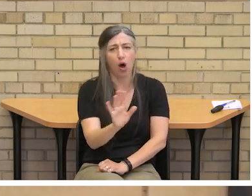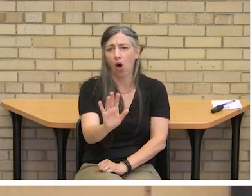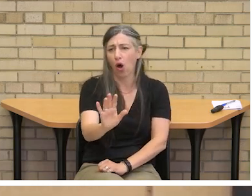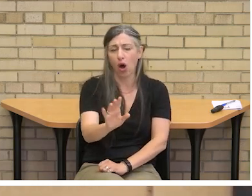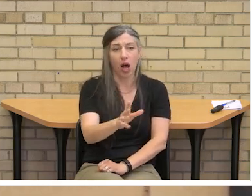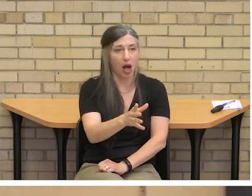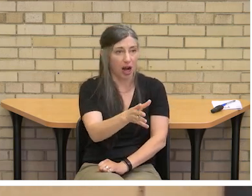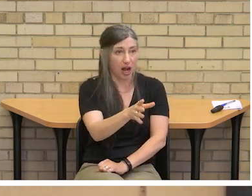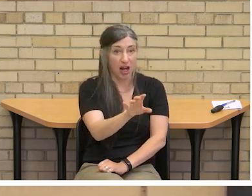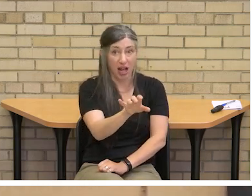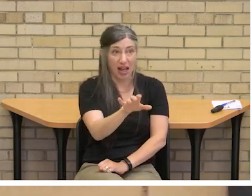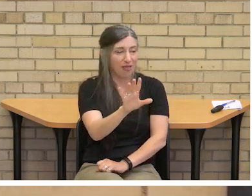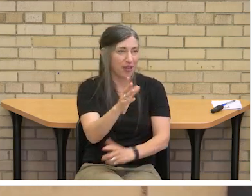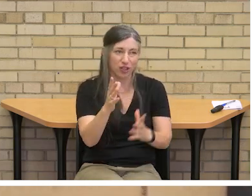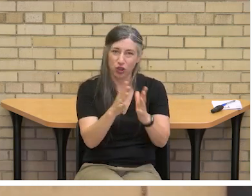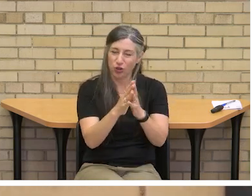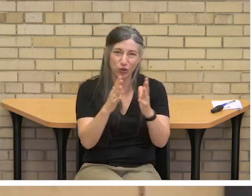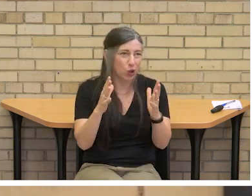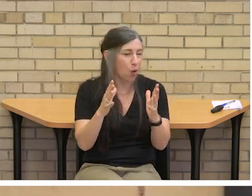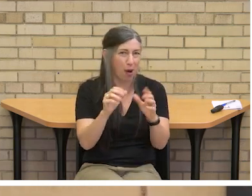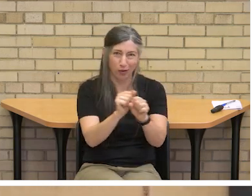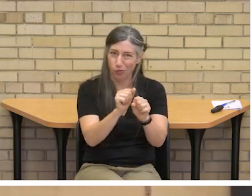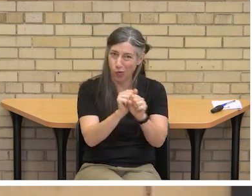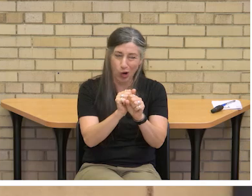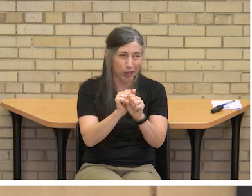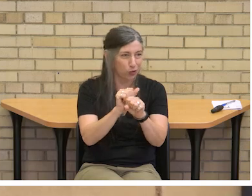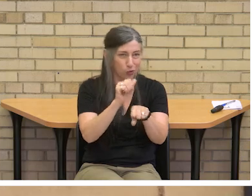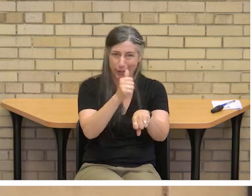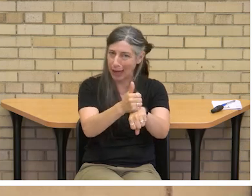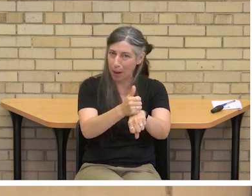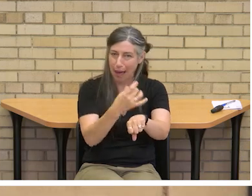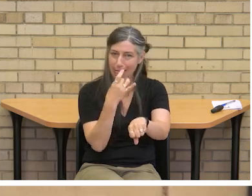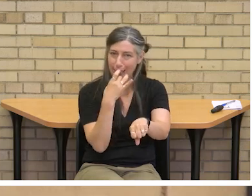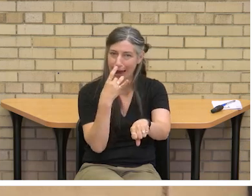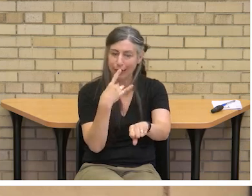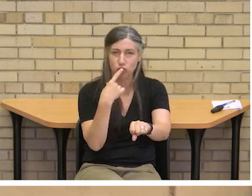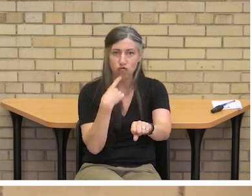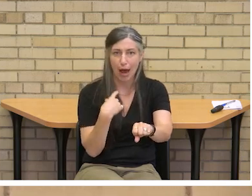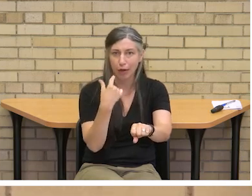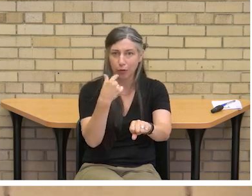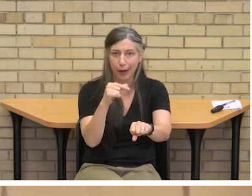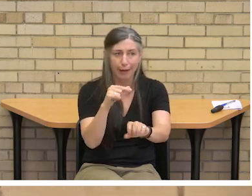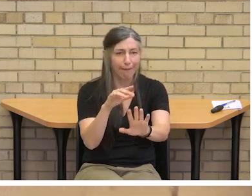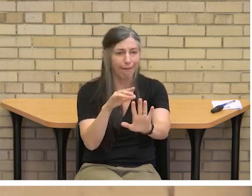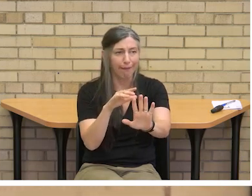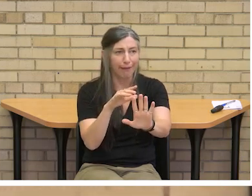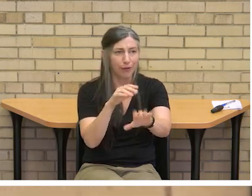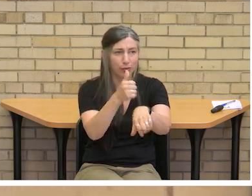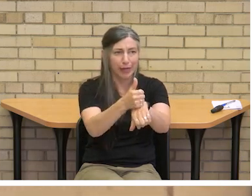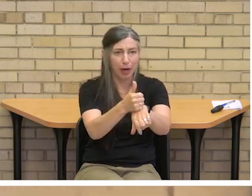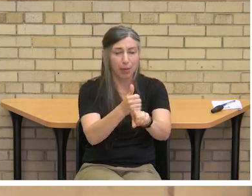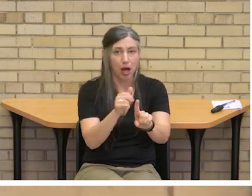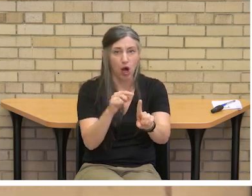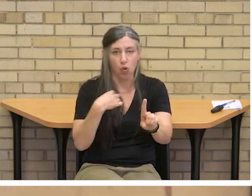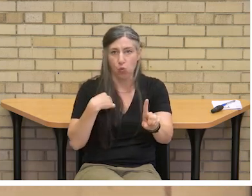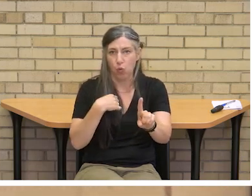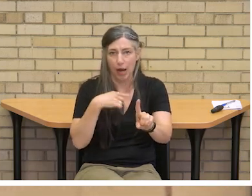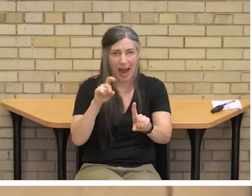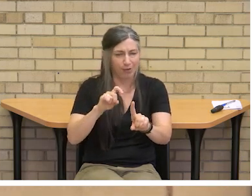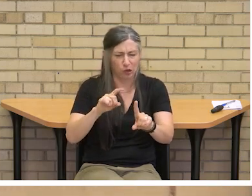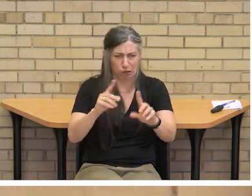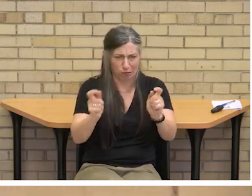And I should say that there's an enormous amount of effort to fit a traffic signal in at that intersection that requires us to realign